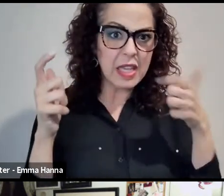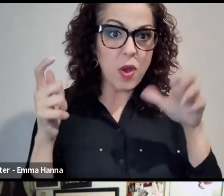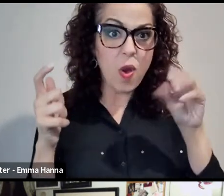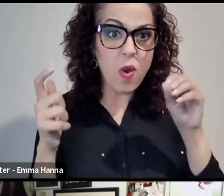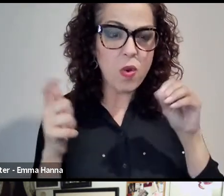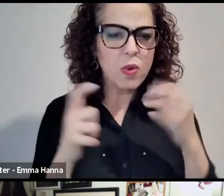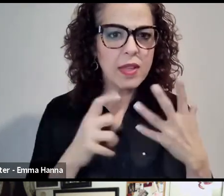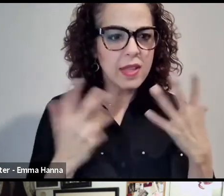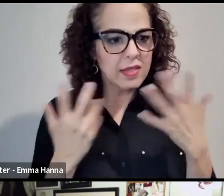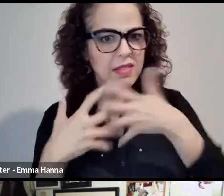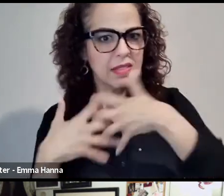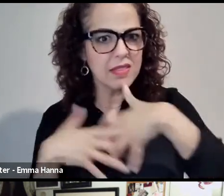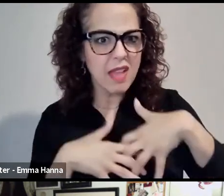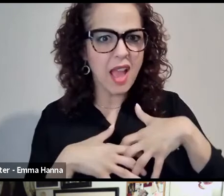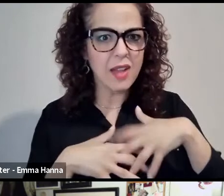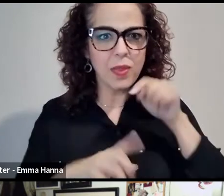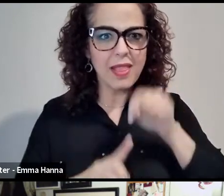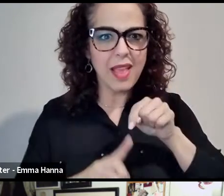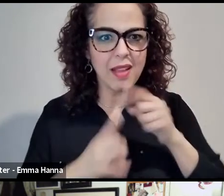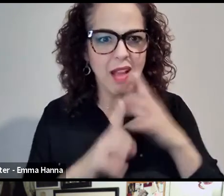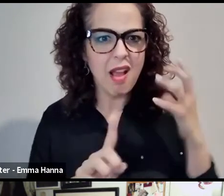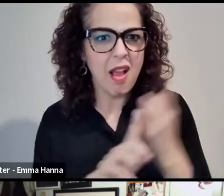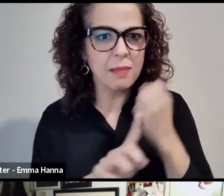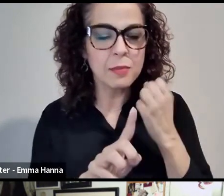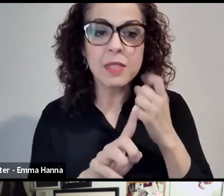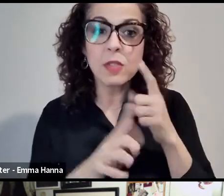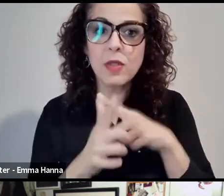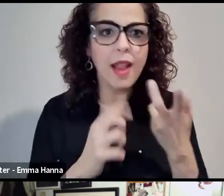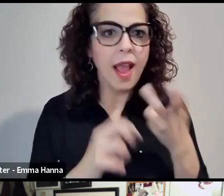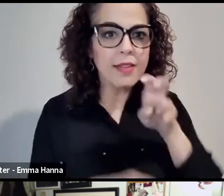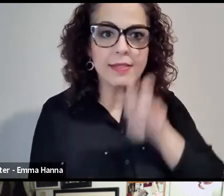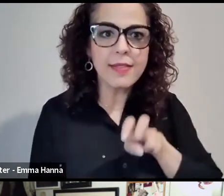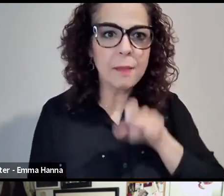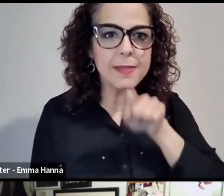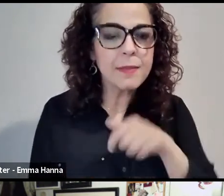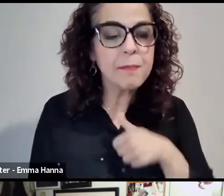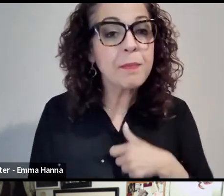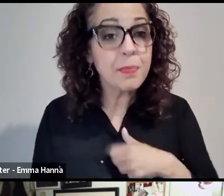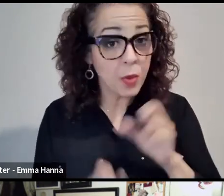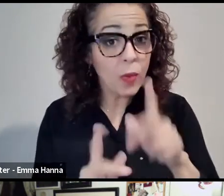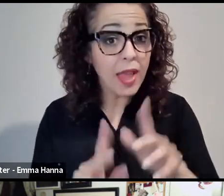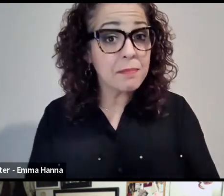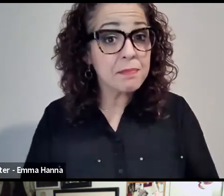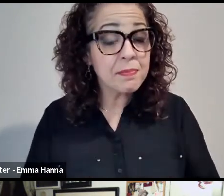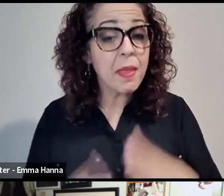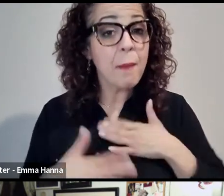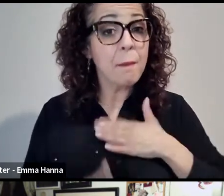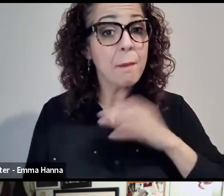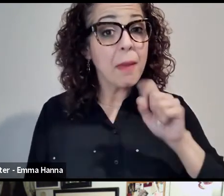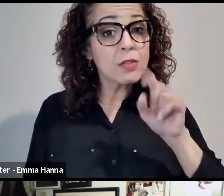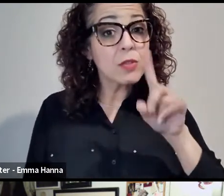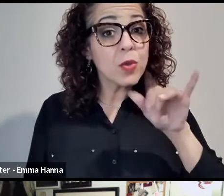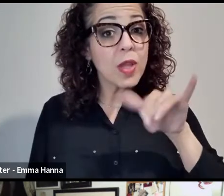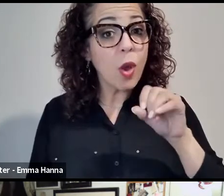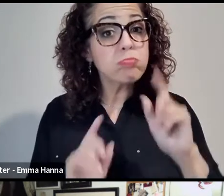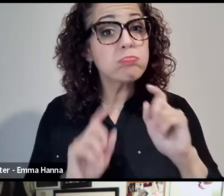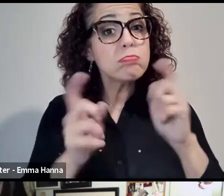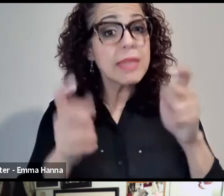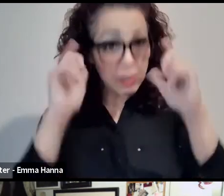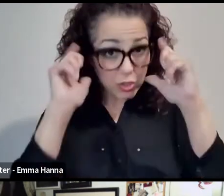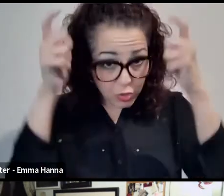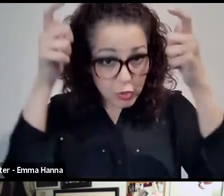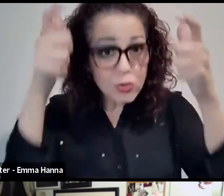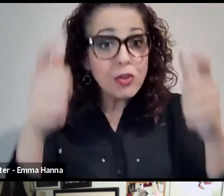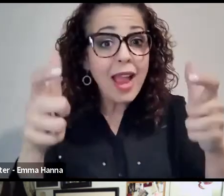deep accomplishment. And so I get them in the studio and I say, okay, here's a crown. And they're like, you're the artist. I don't know